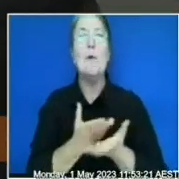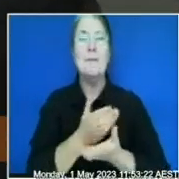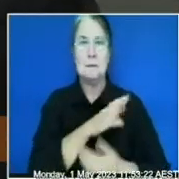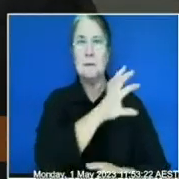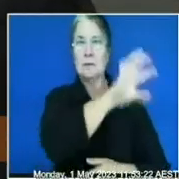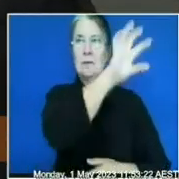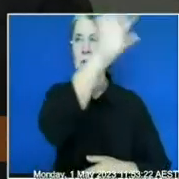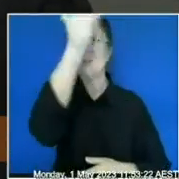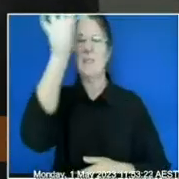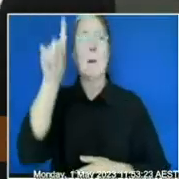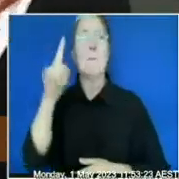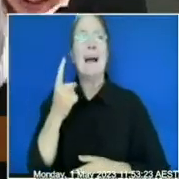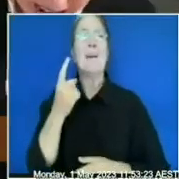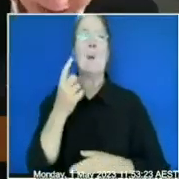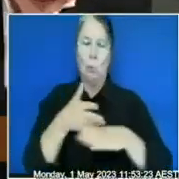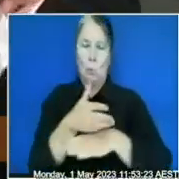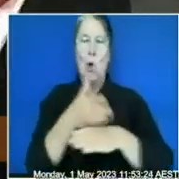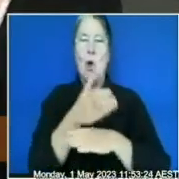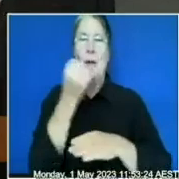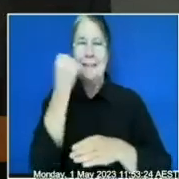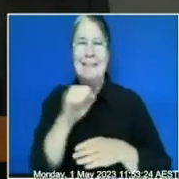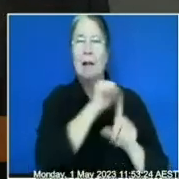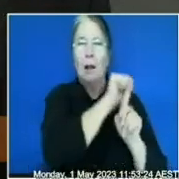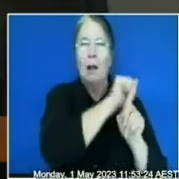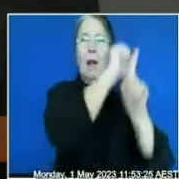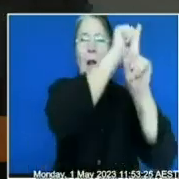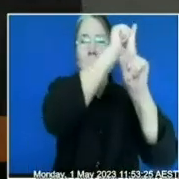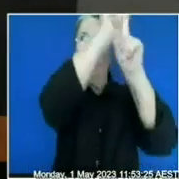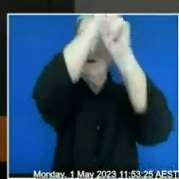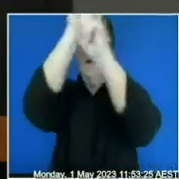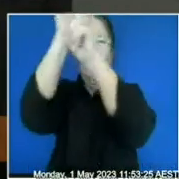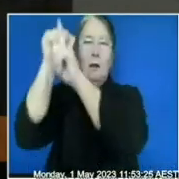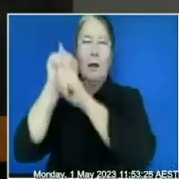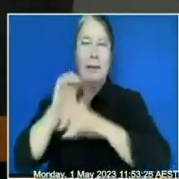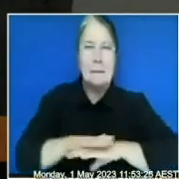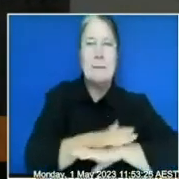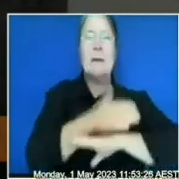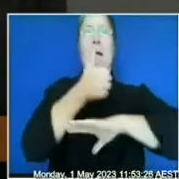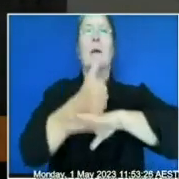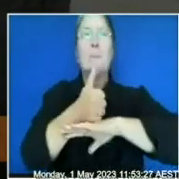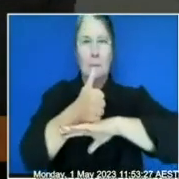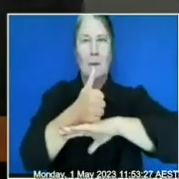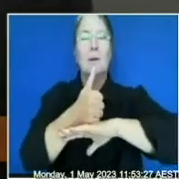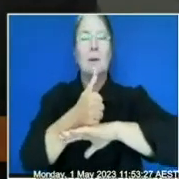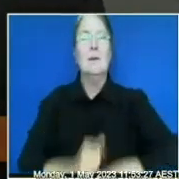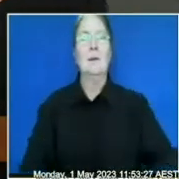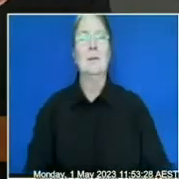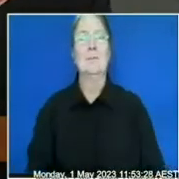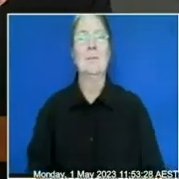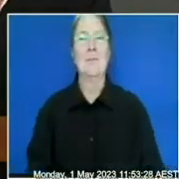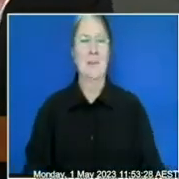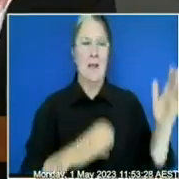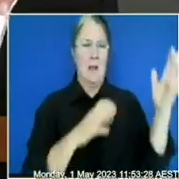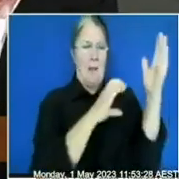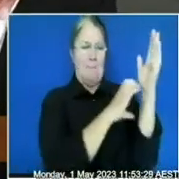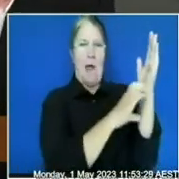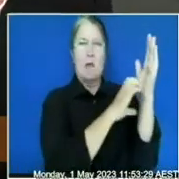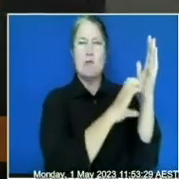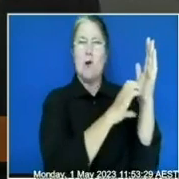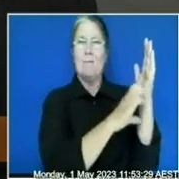paragraph 105, steps through those sites. Now, this